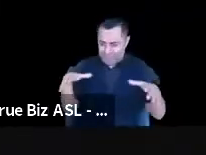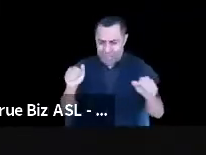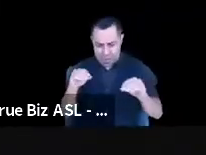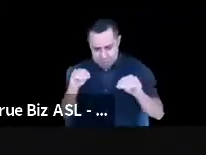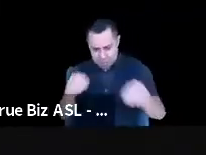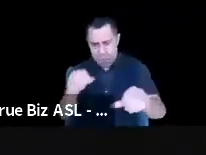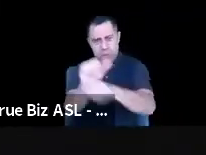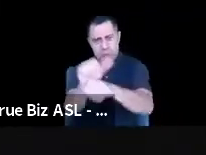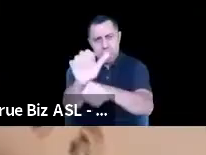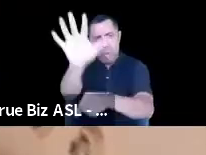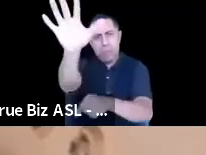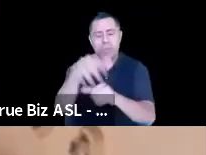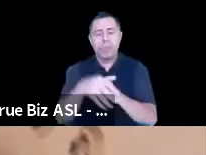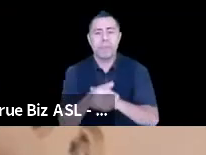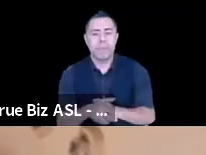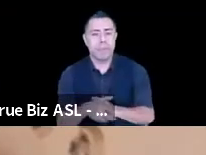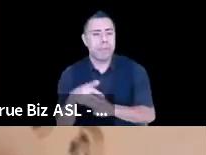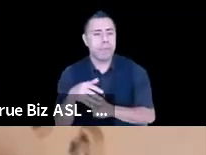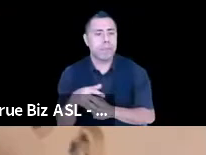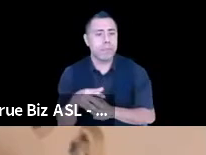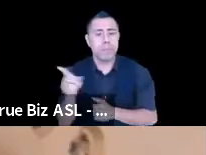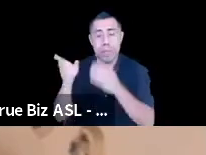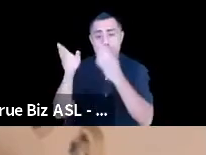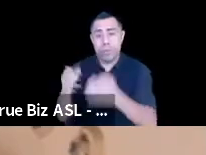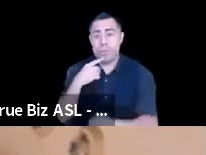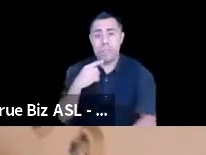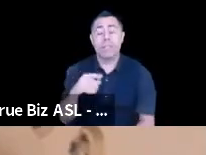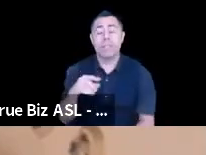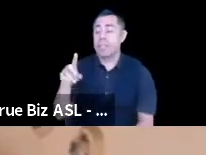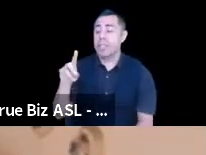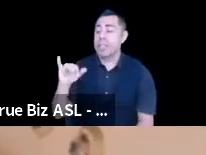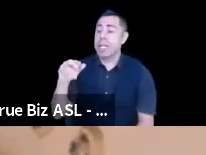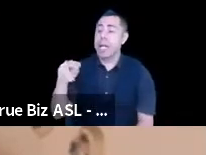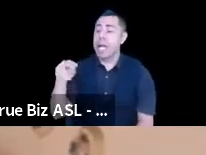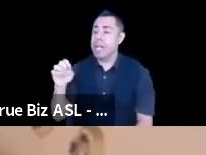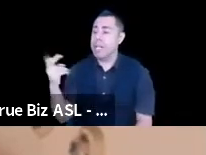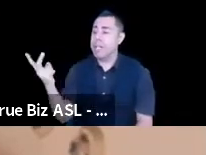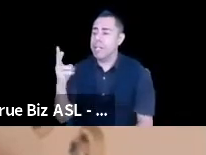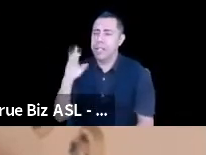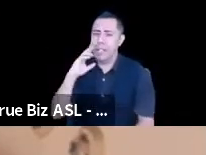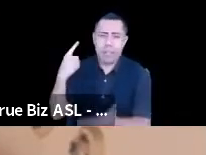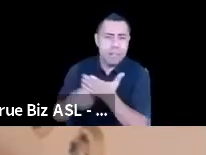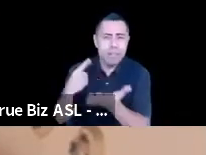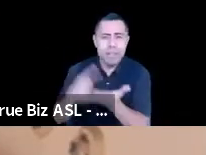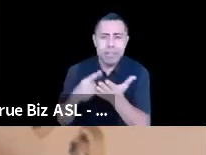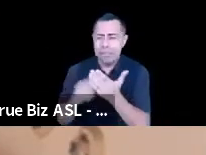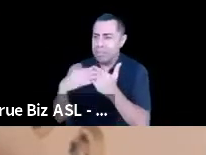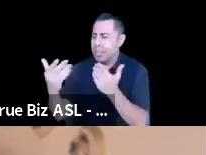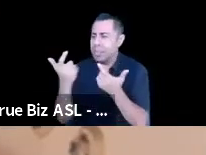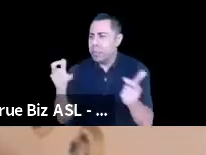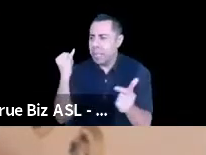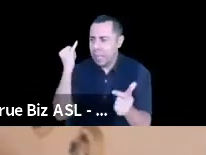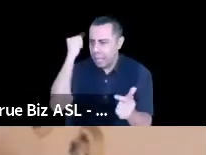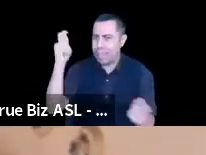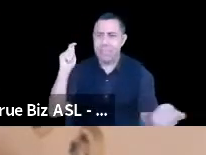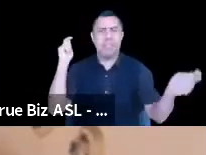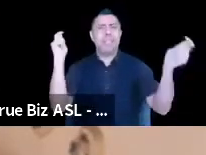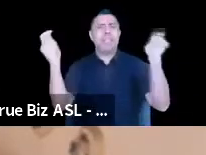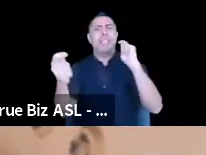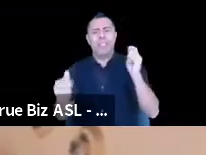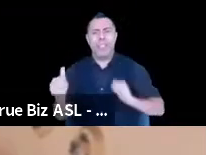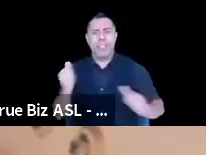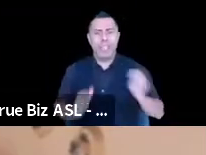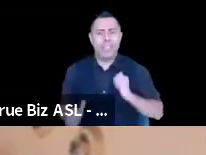in a place where we could jam on her next big idea to shake up the American theater, and maybe it was over lunch or dinner